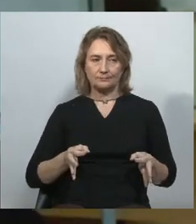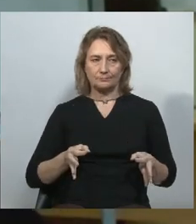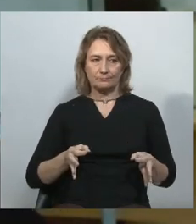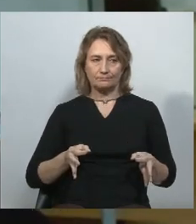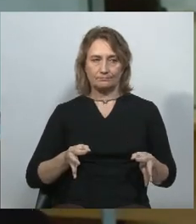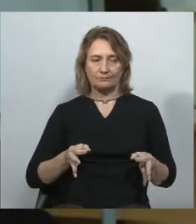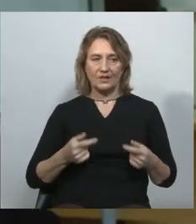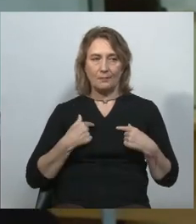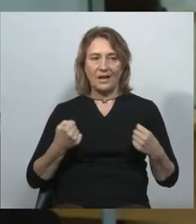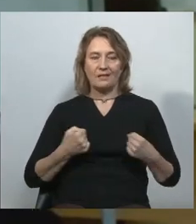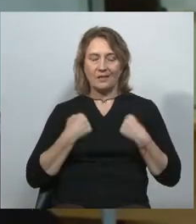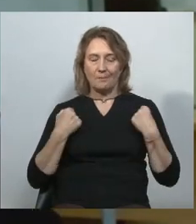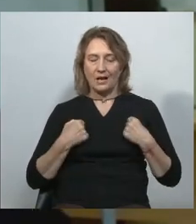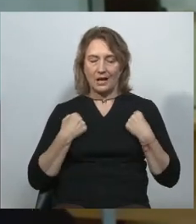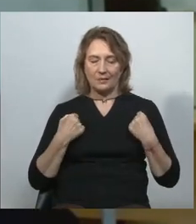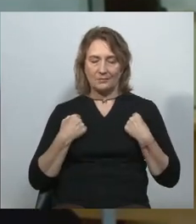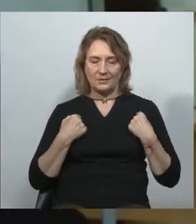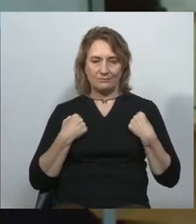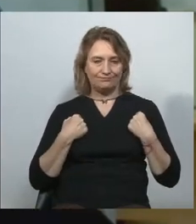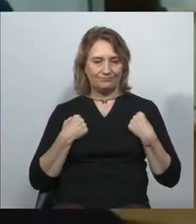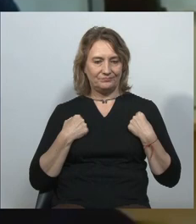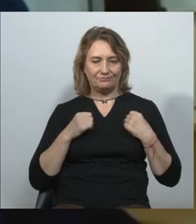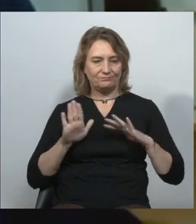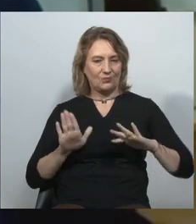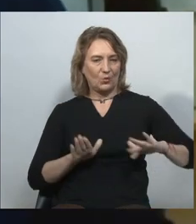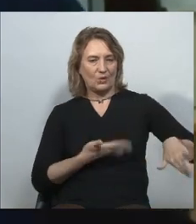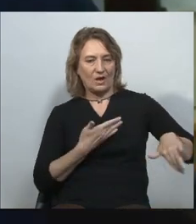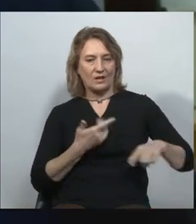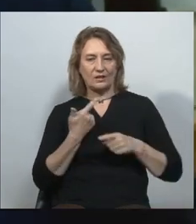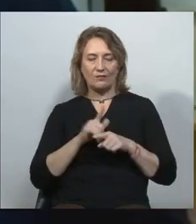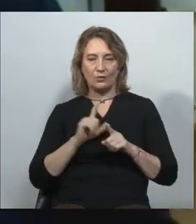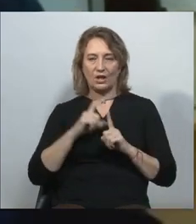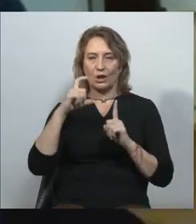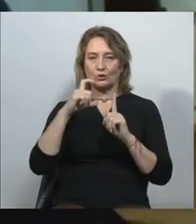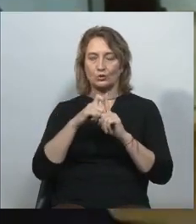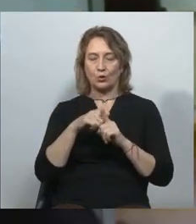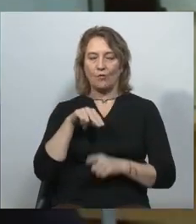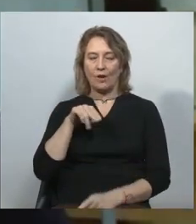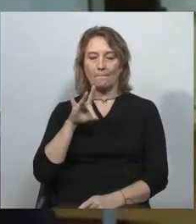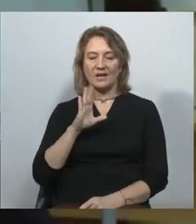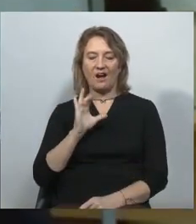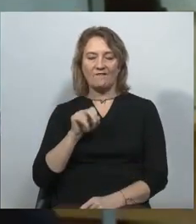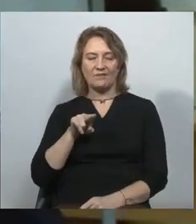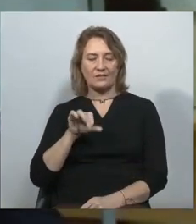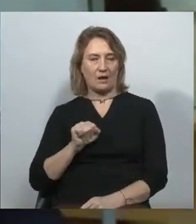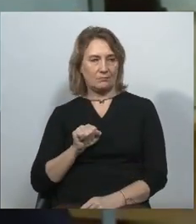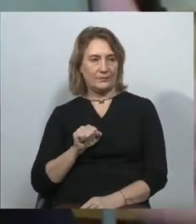truth. And that's why we try to avoid this word and to explain and to speak more.